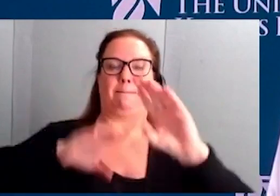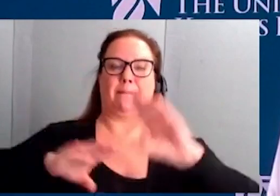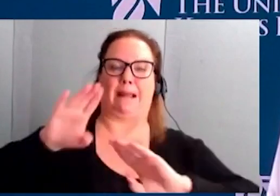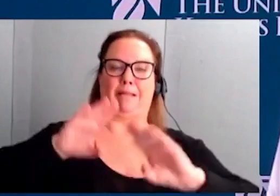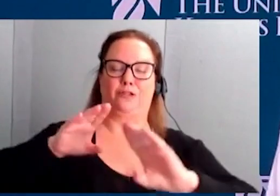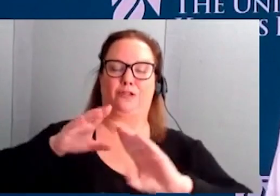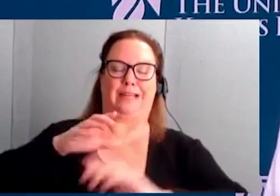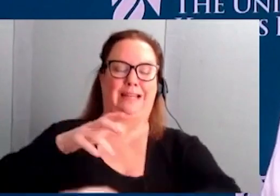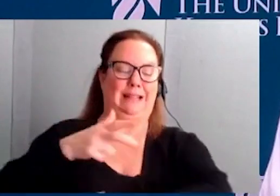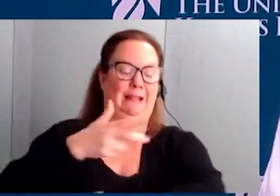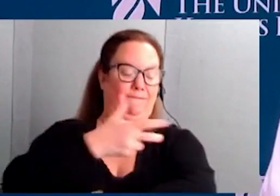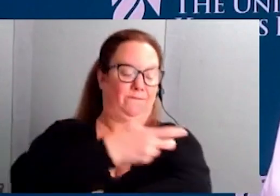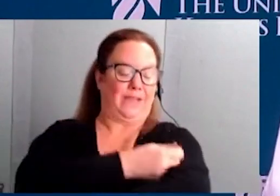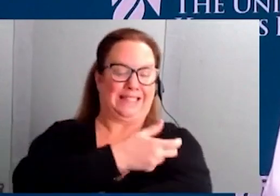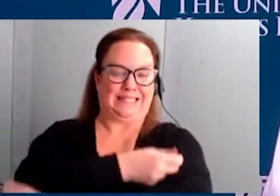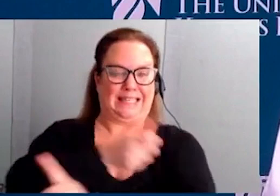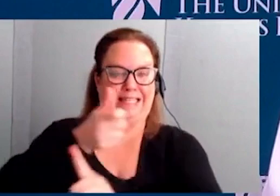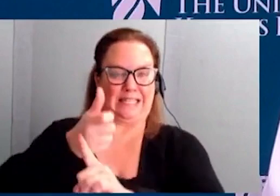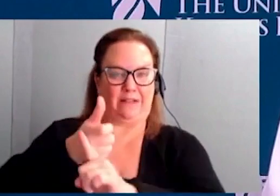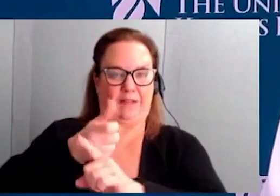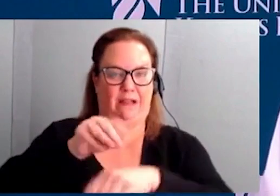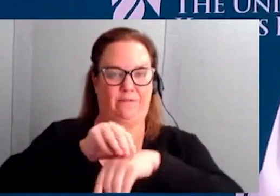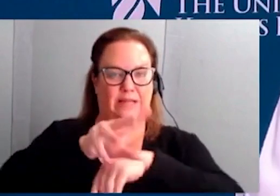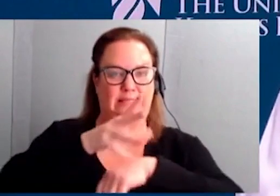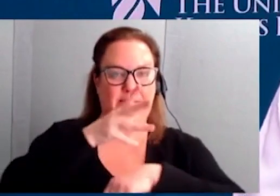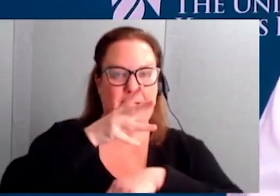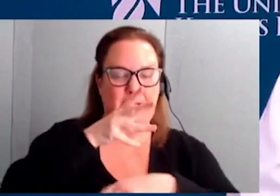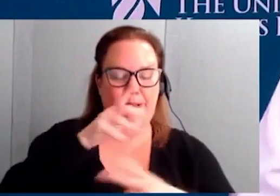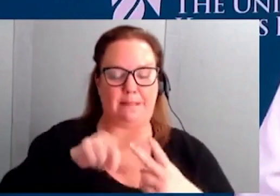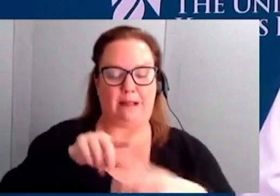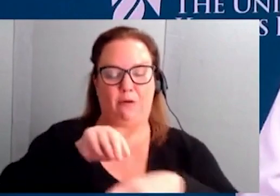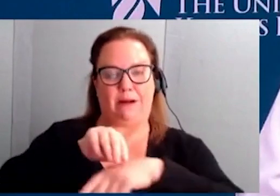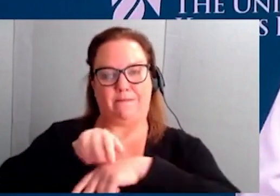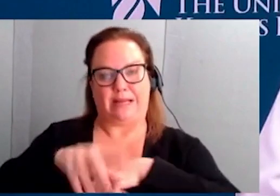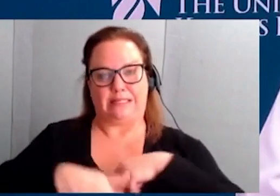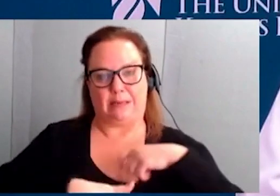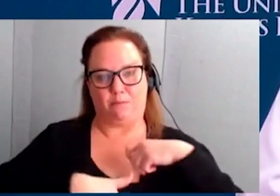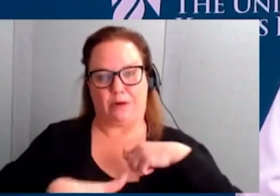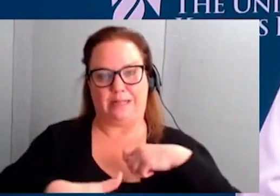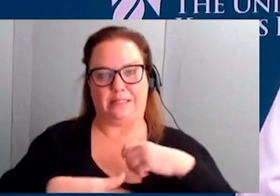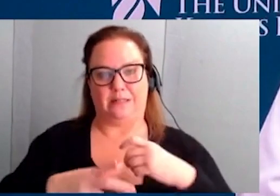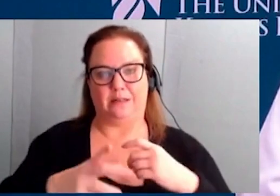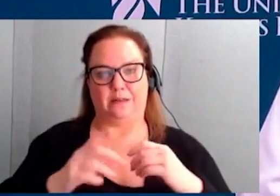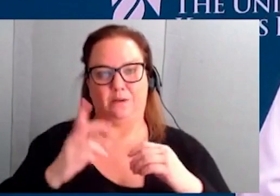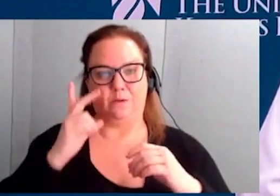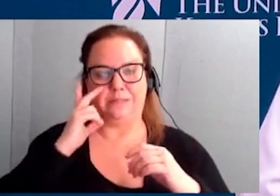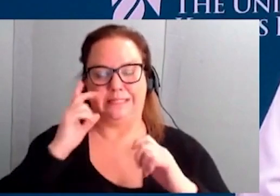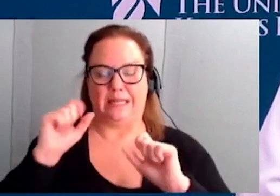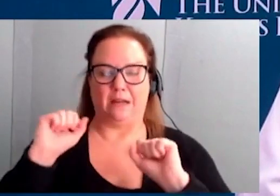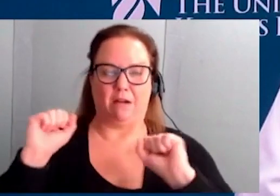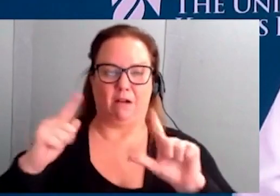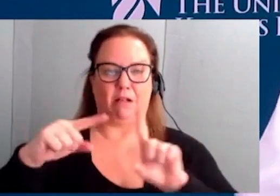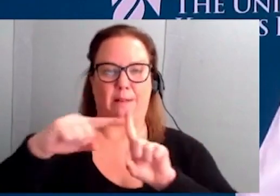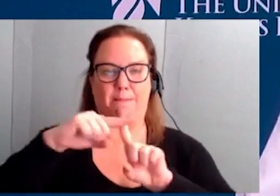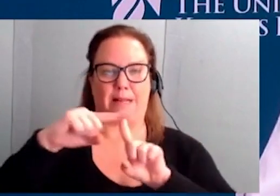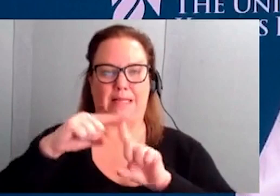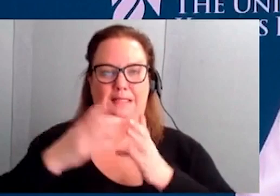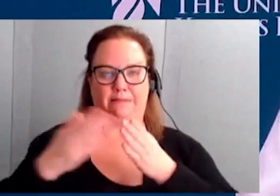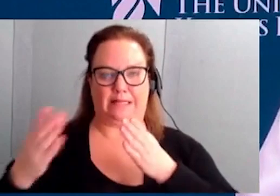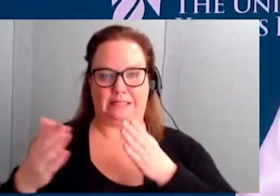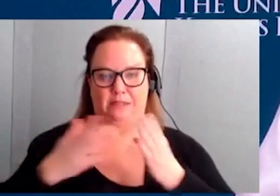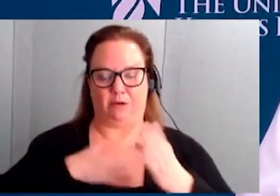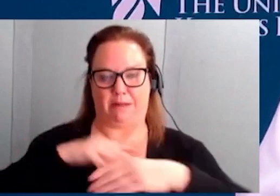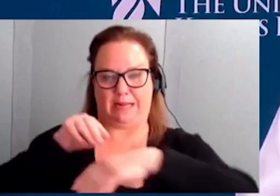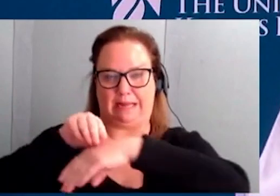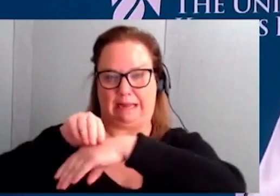affects mom, how it could affect a pregnancy, all we're seeing is nothing but positive things. So my advice